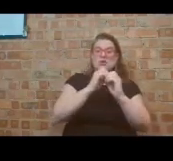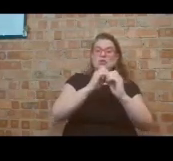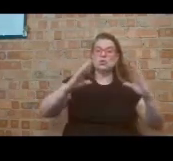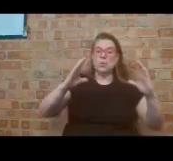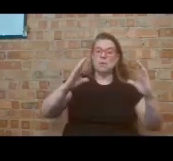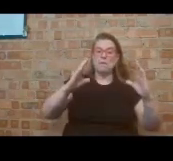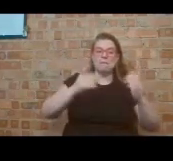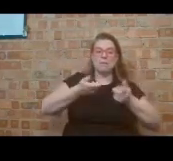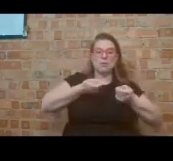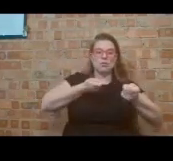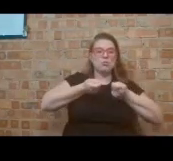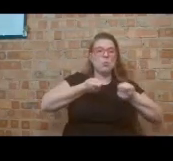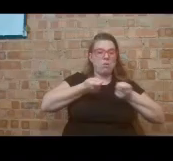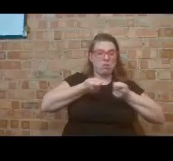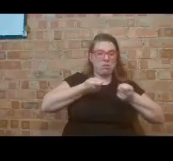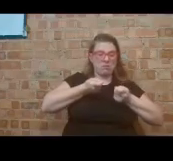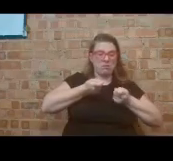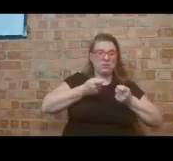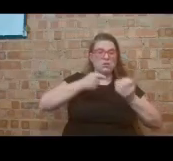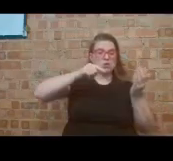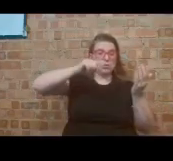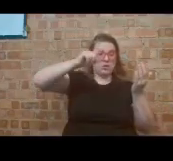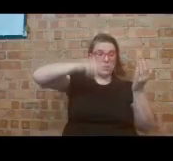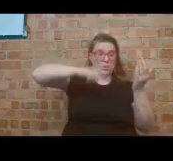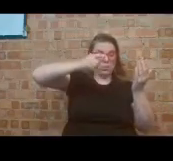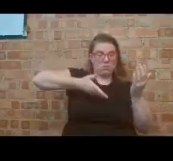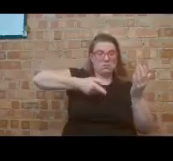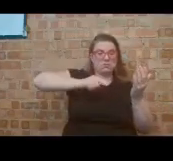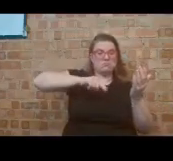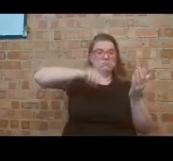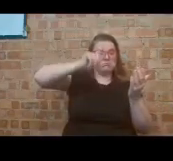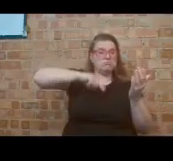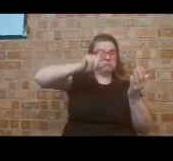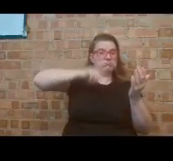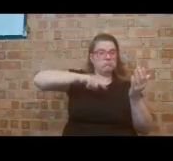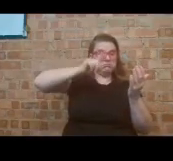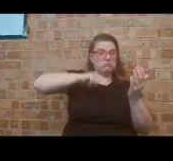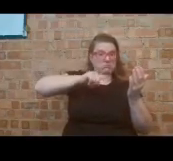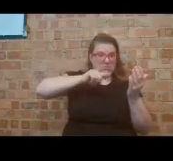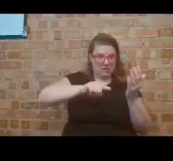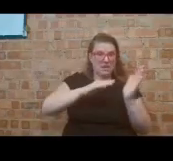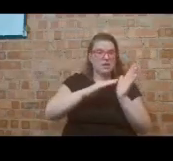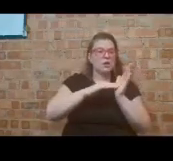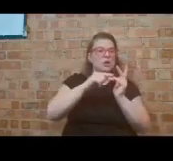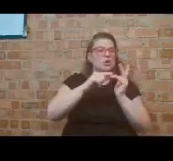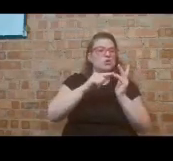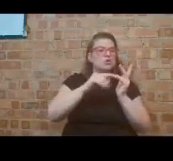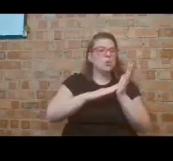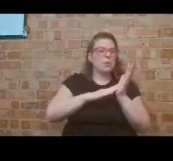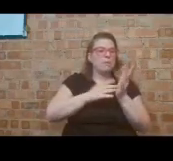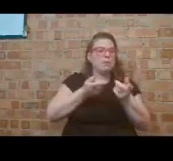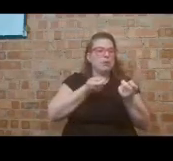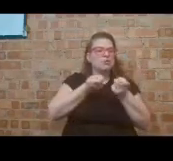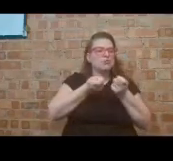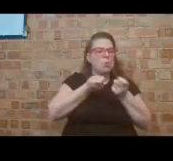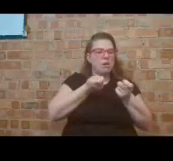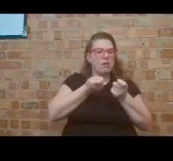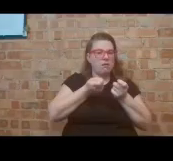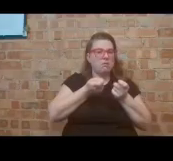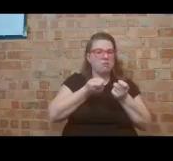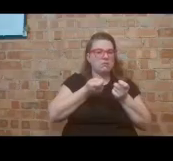controller. So if we scroll down to the zoom controller, which is just below